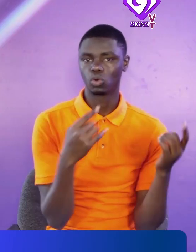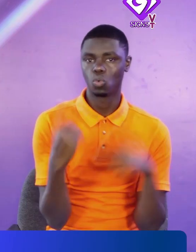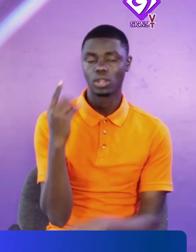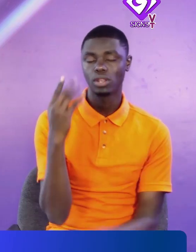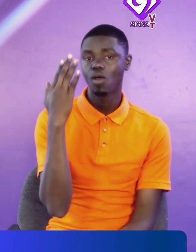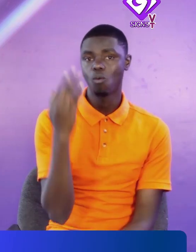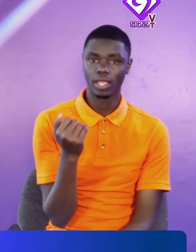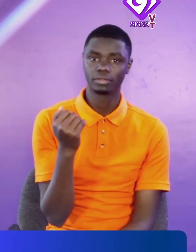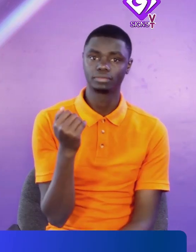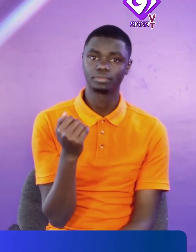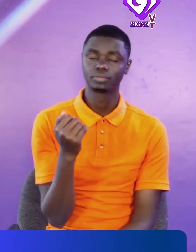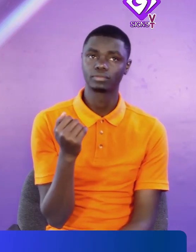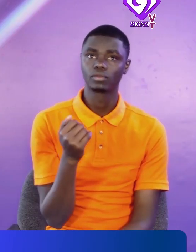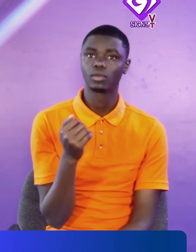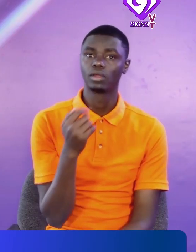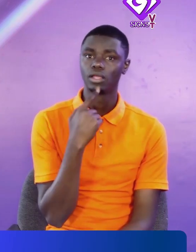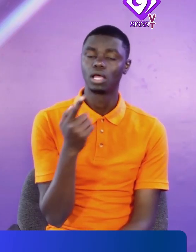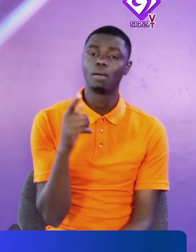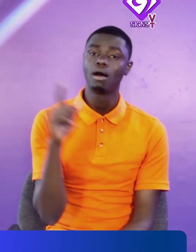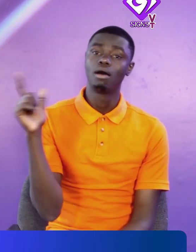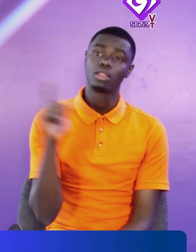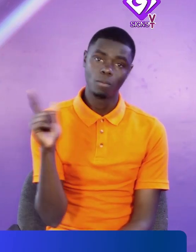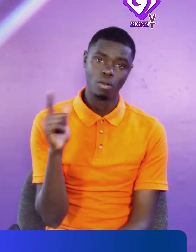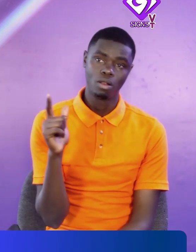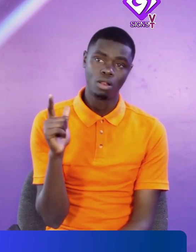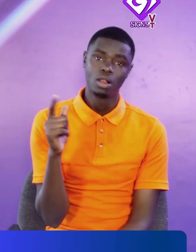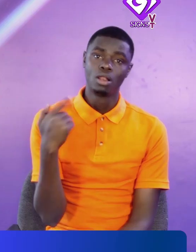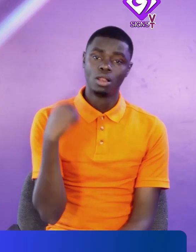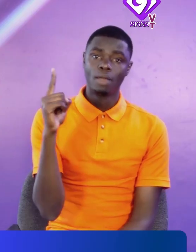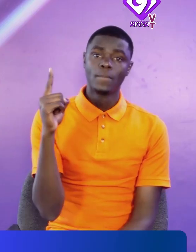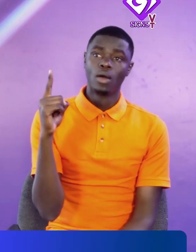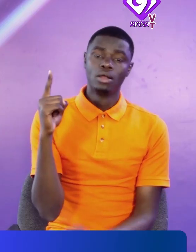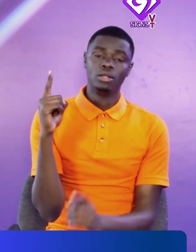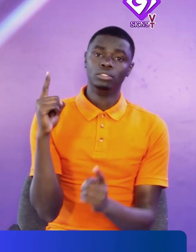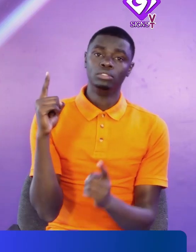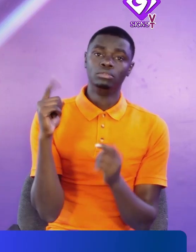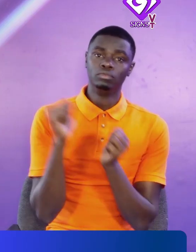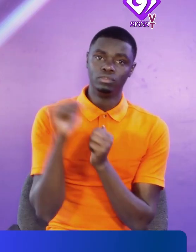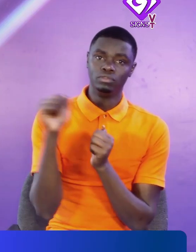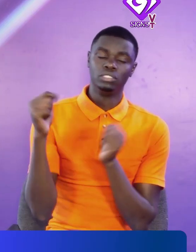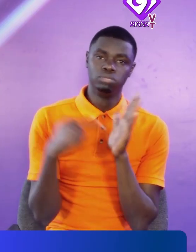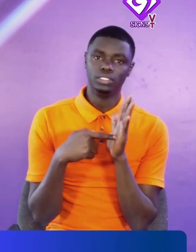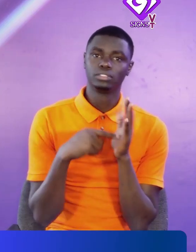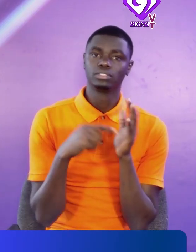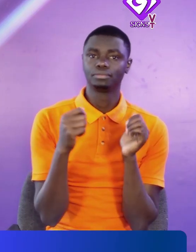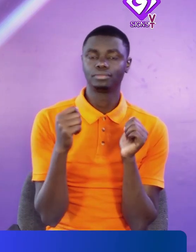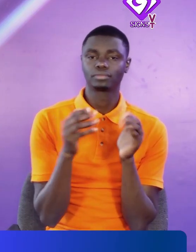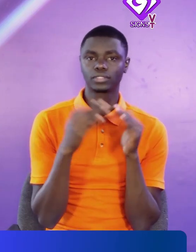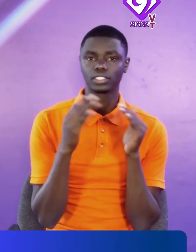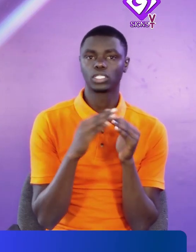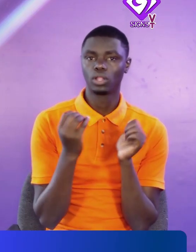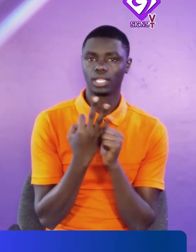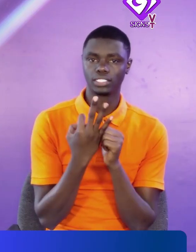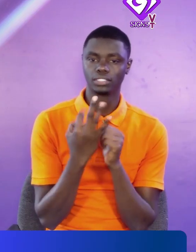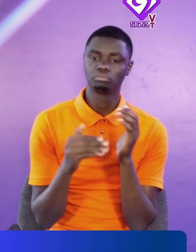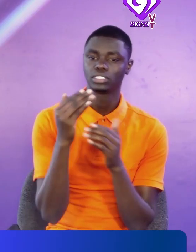trail Liverpool na 2 points. Liverpool wameshikilia number 1 pale na 15, Arsenal wako na 13. Next game ni